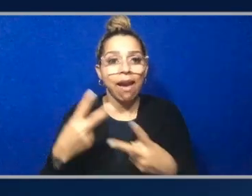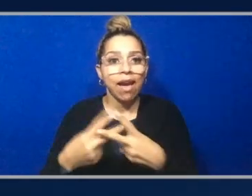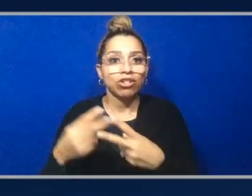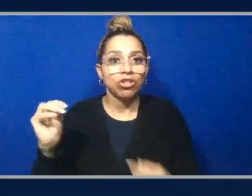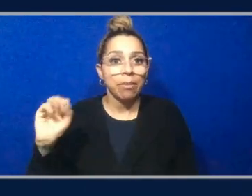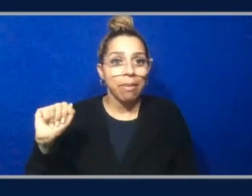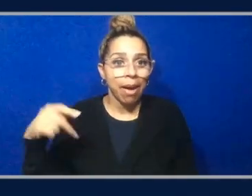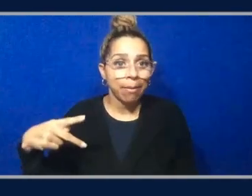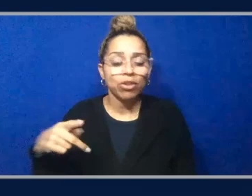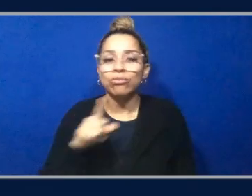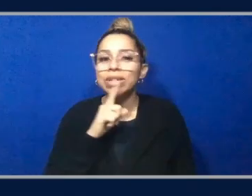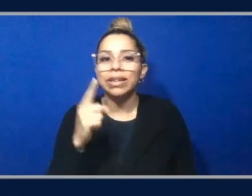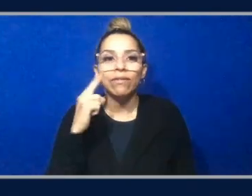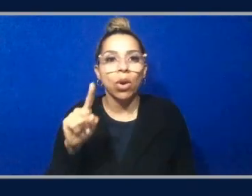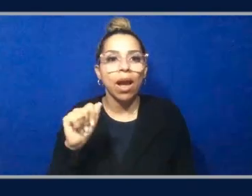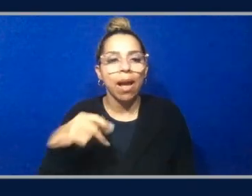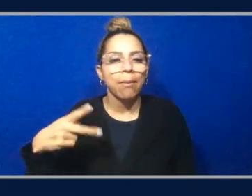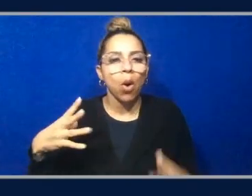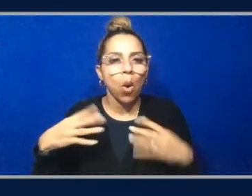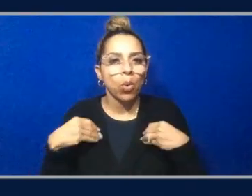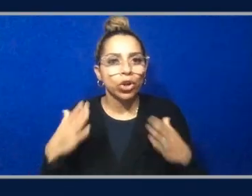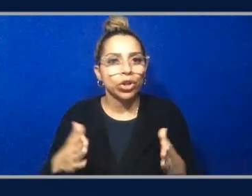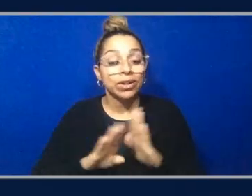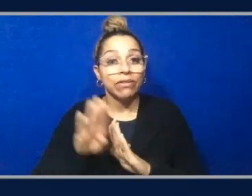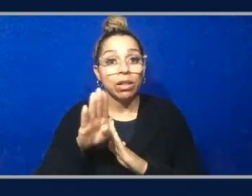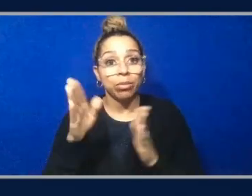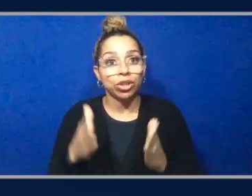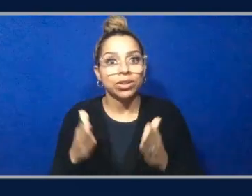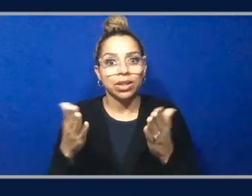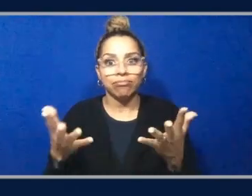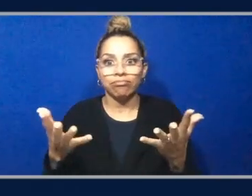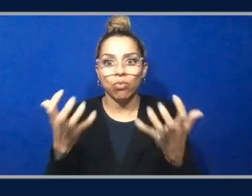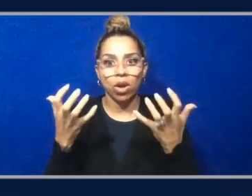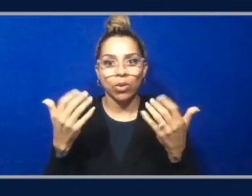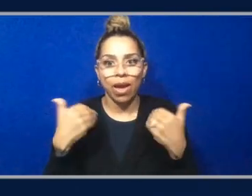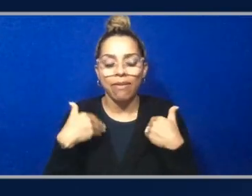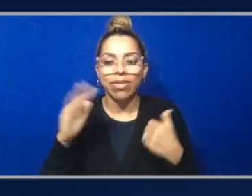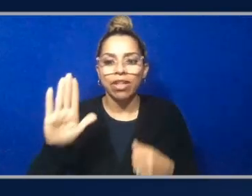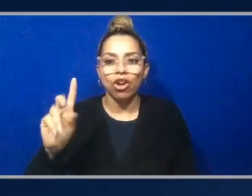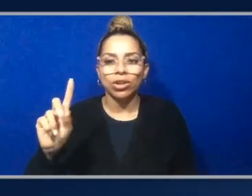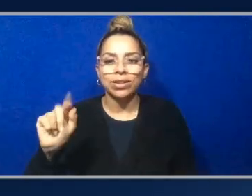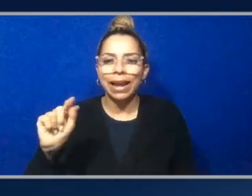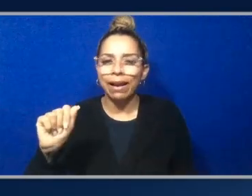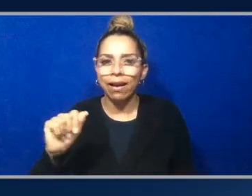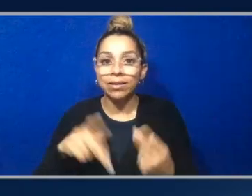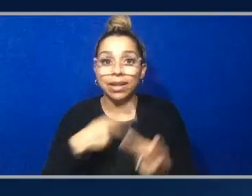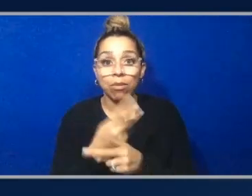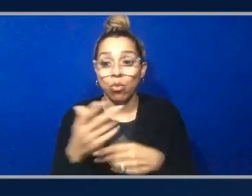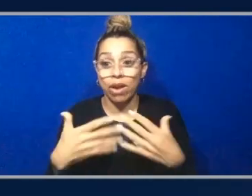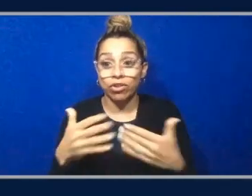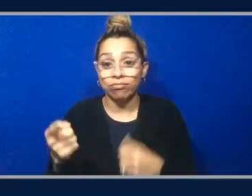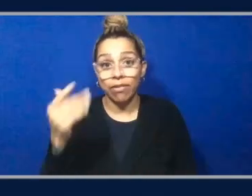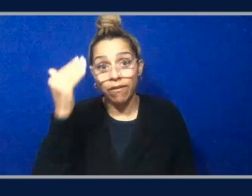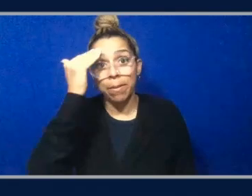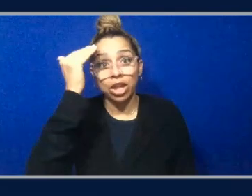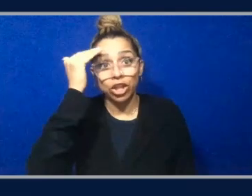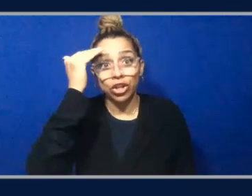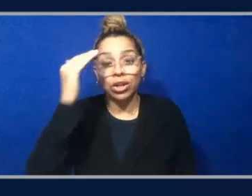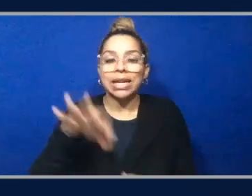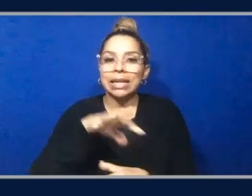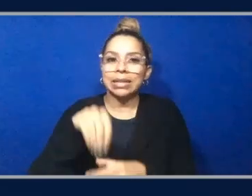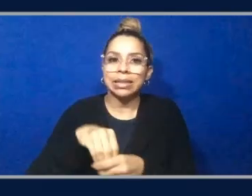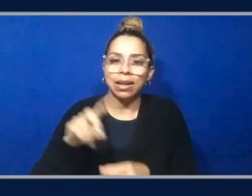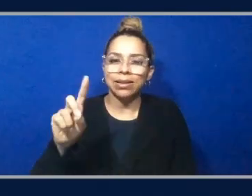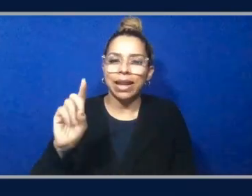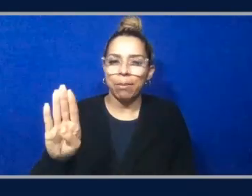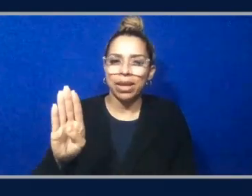application owner and developers who want to have the data type they're familiar with inside the database compared to